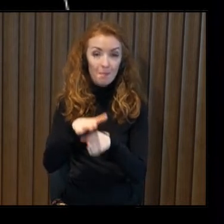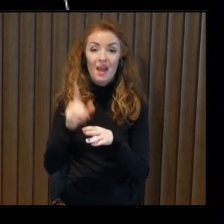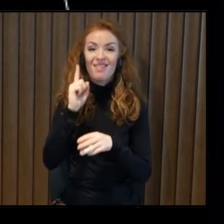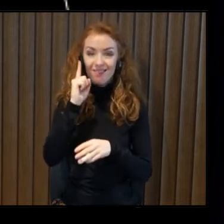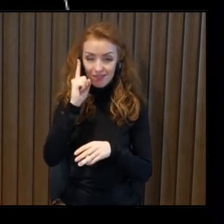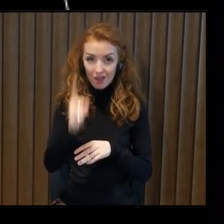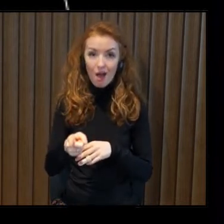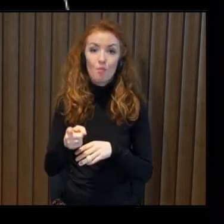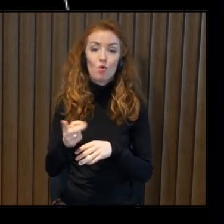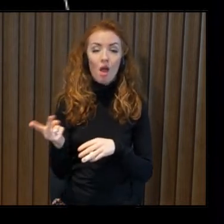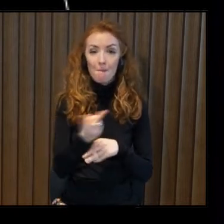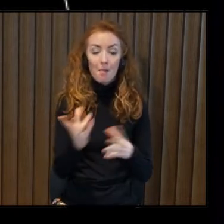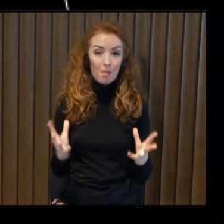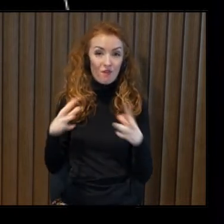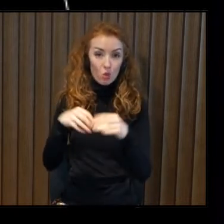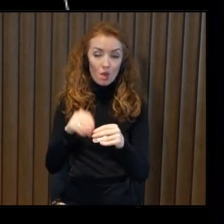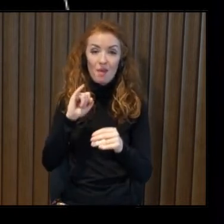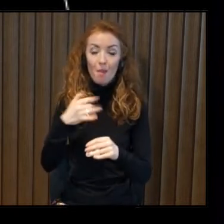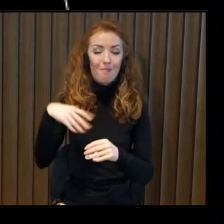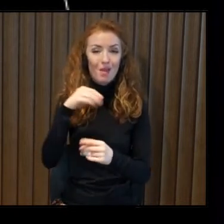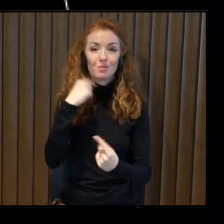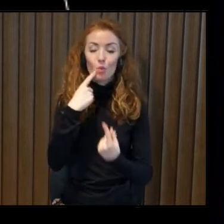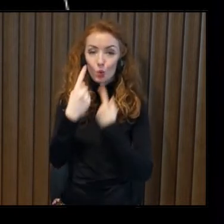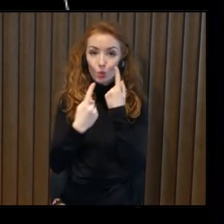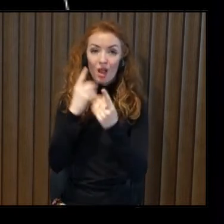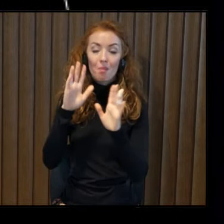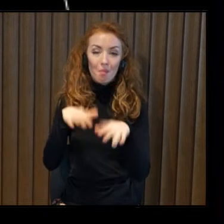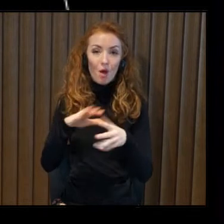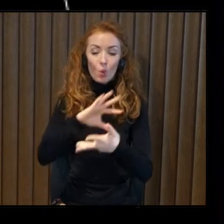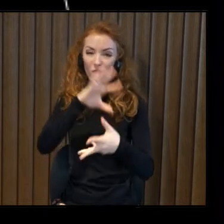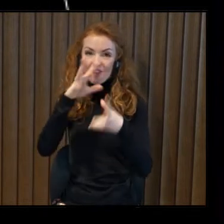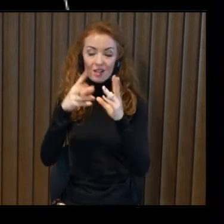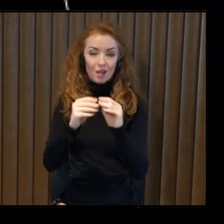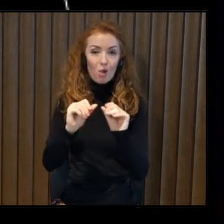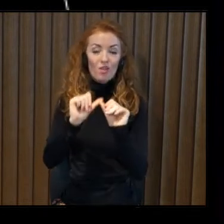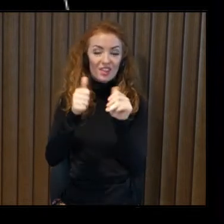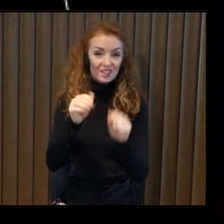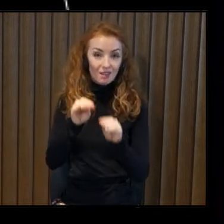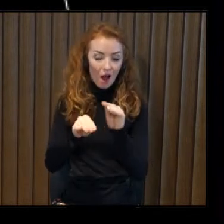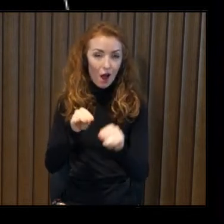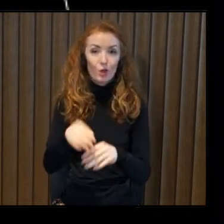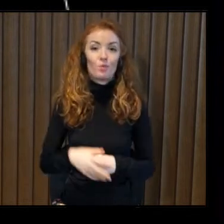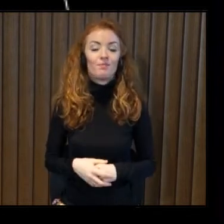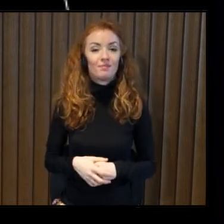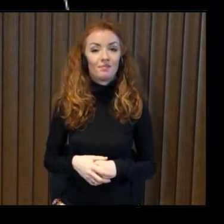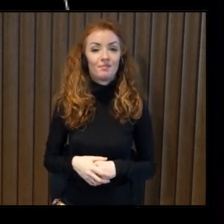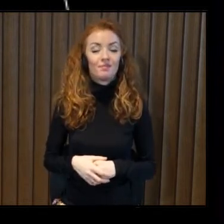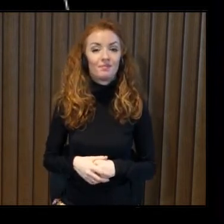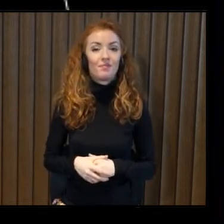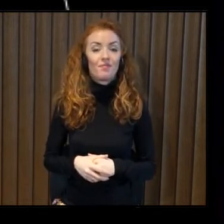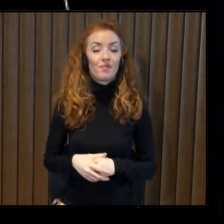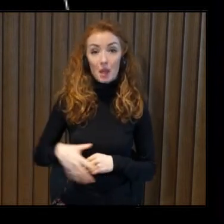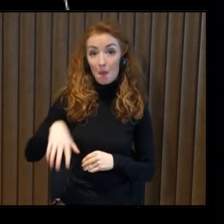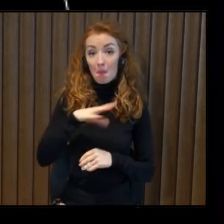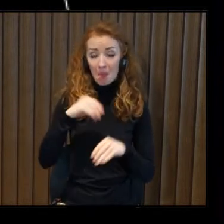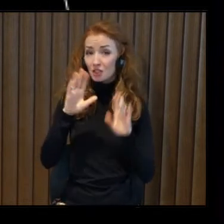separate these two things. It does no good to give someone access to the internet if they can't use a computer. So we